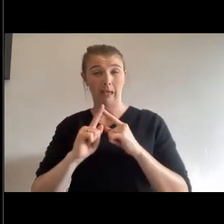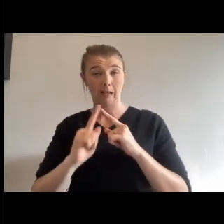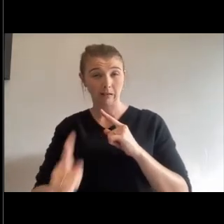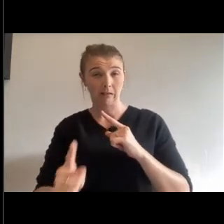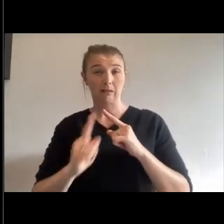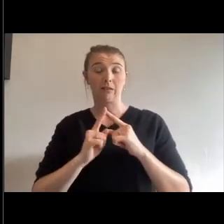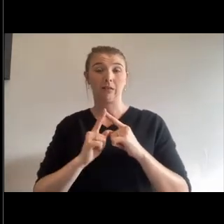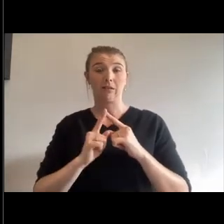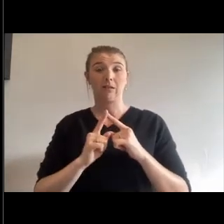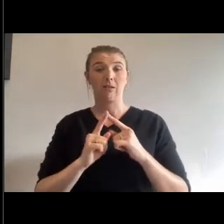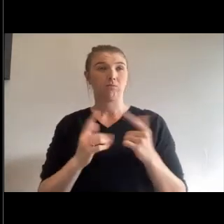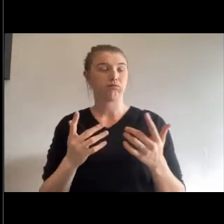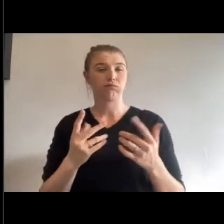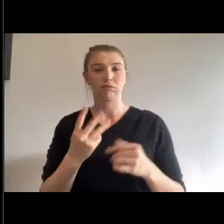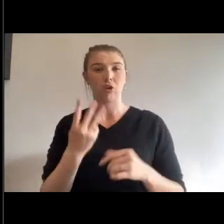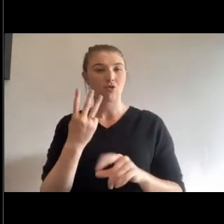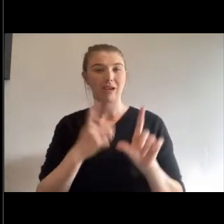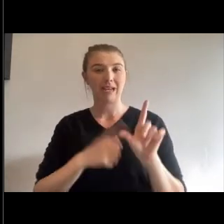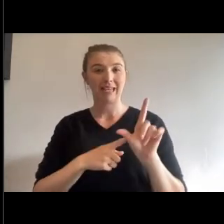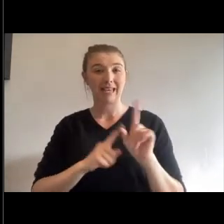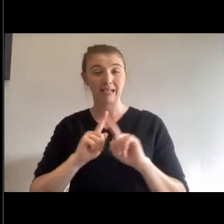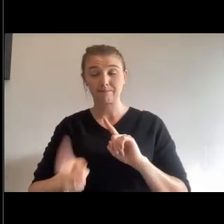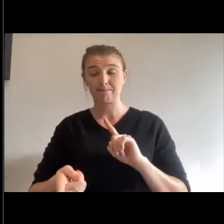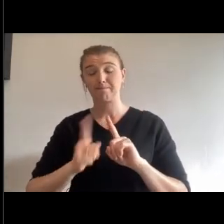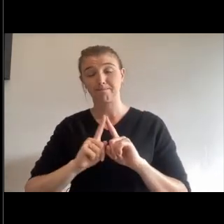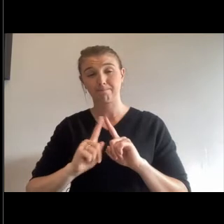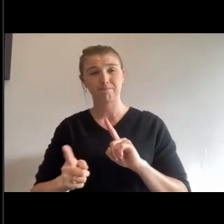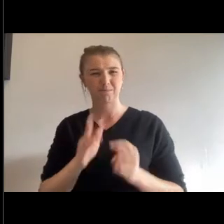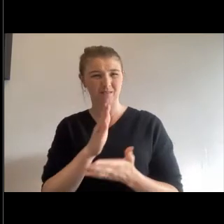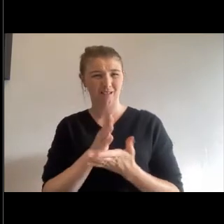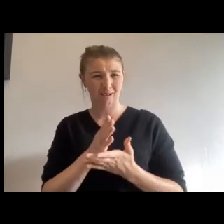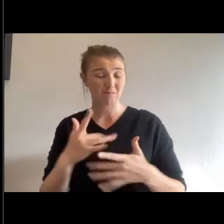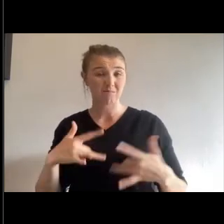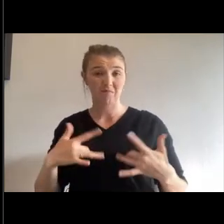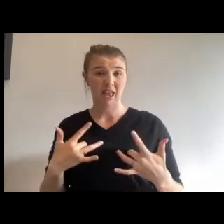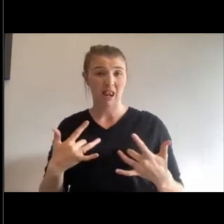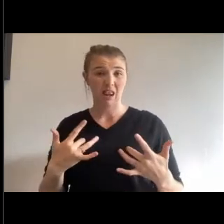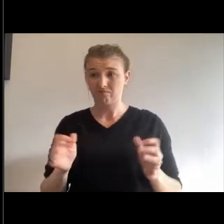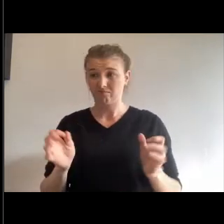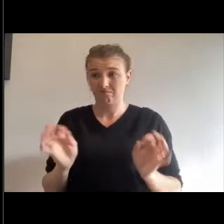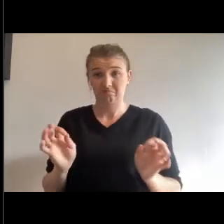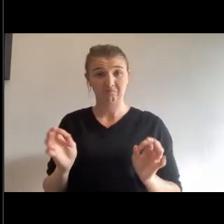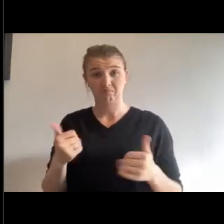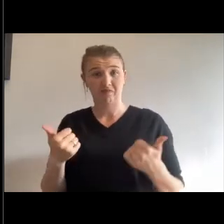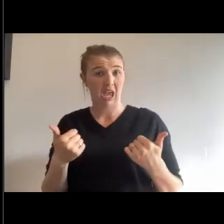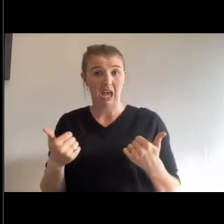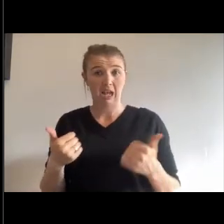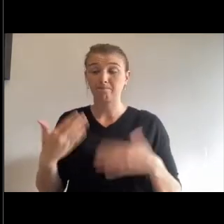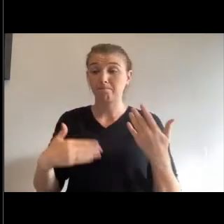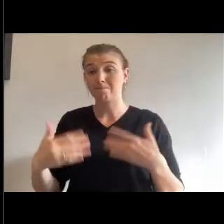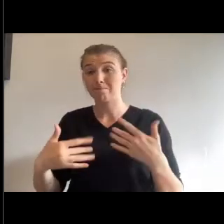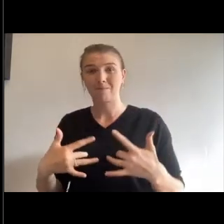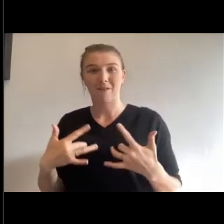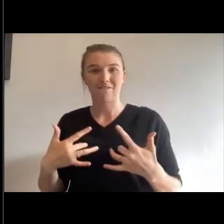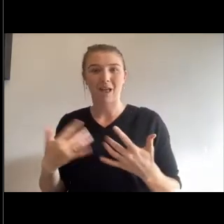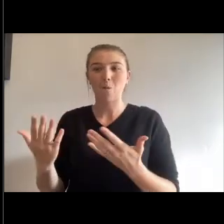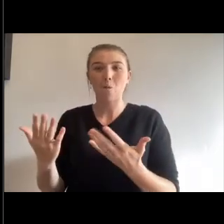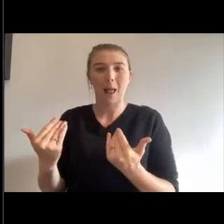to Dartford actually didn't feel like at all painful. I was truly felt welcomed in